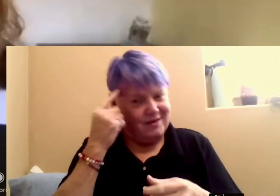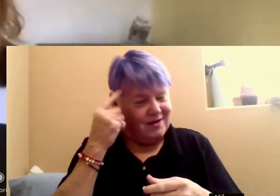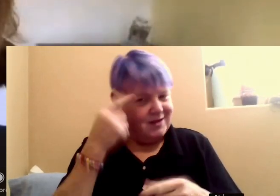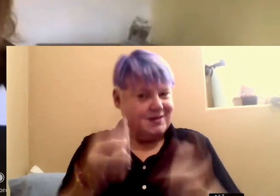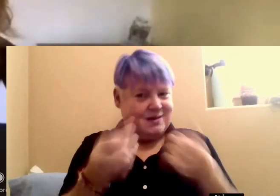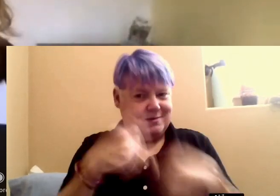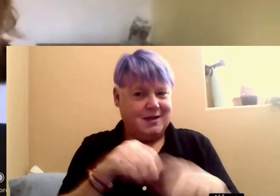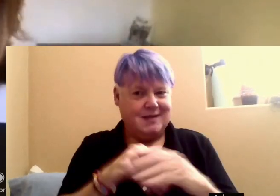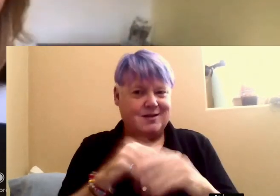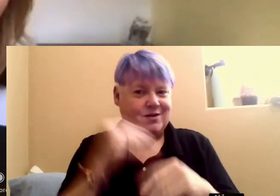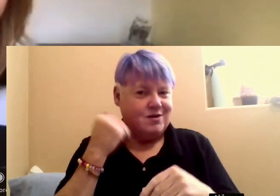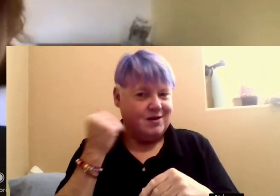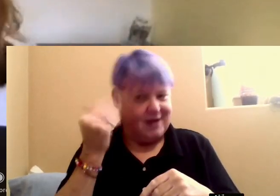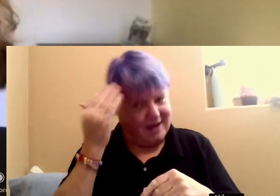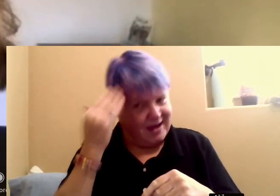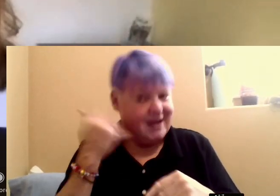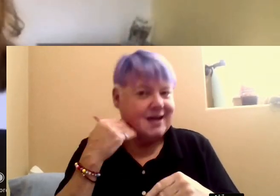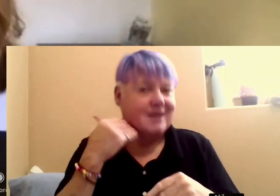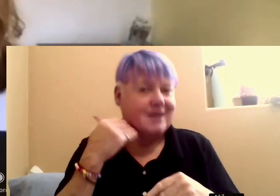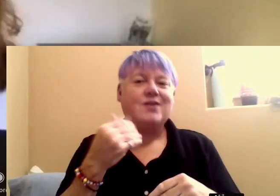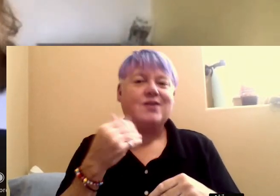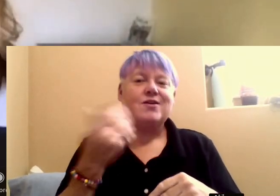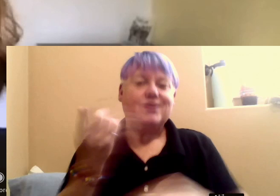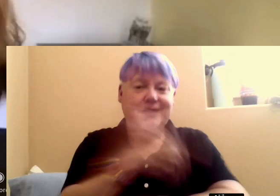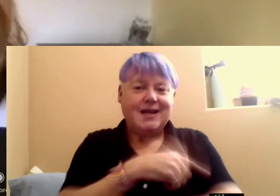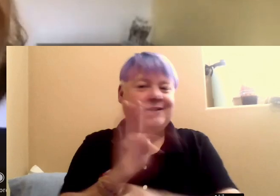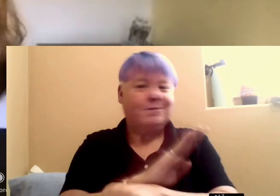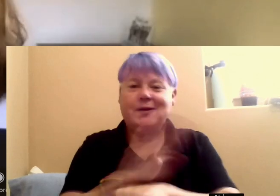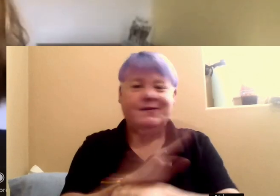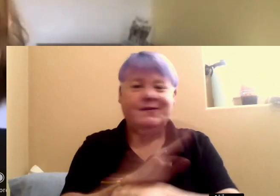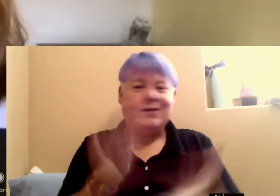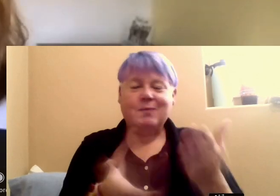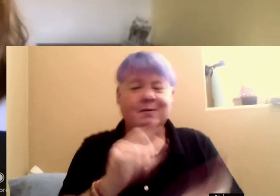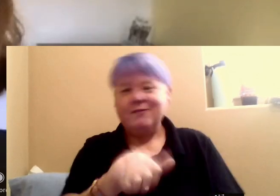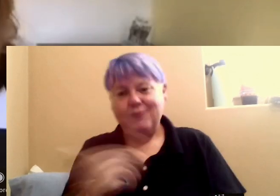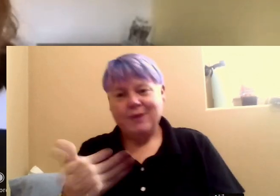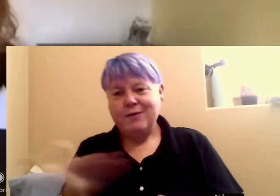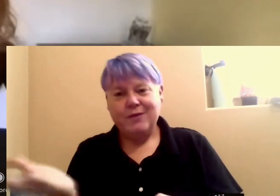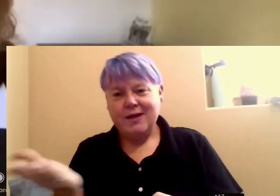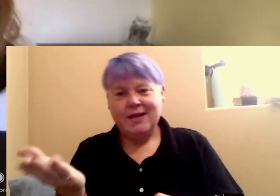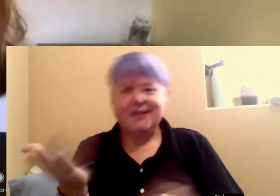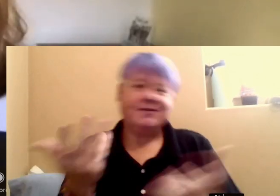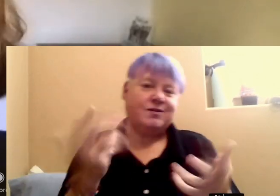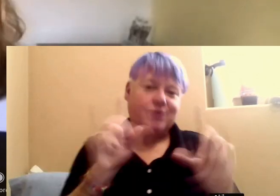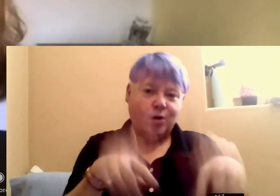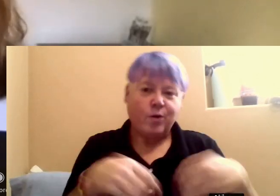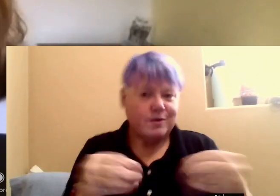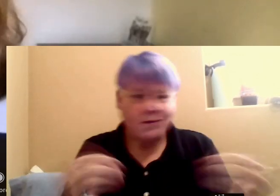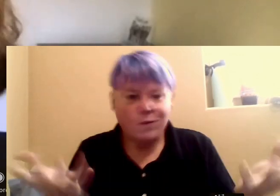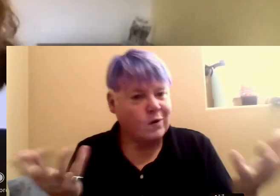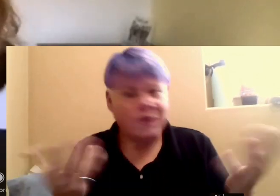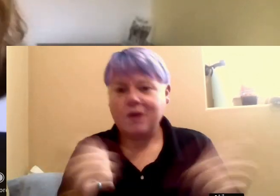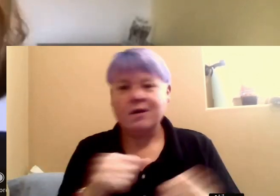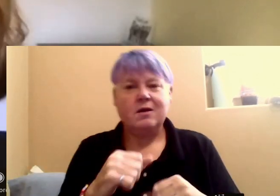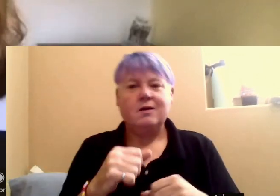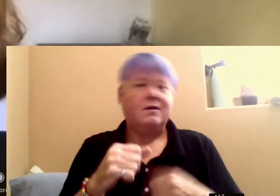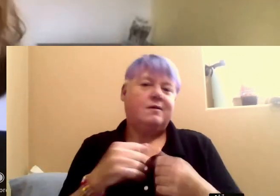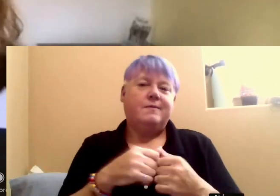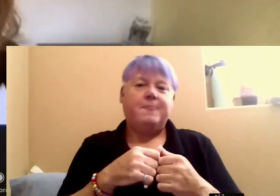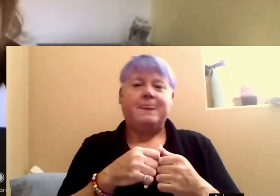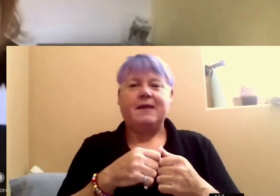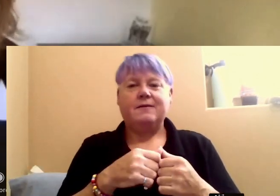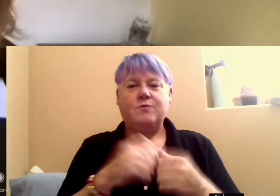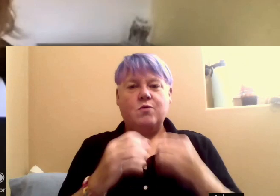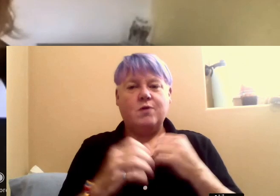Your day's getting busy. You might have to do other chores or errands or, you know, marketing type, business